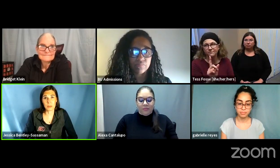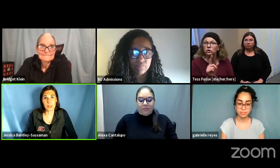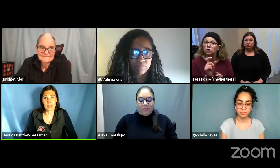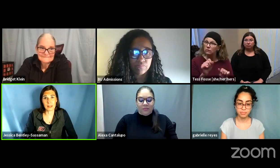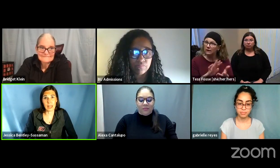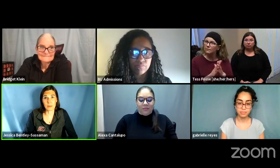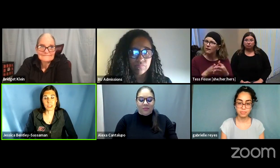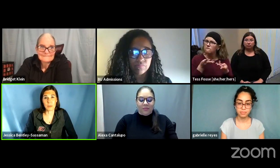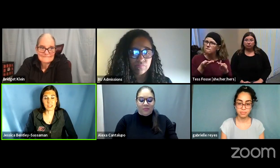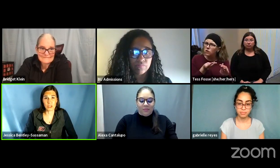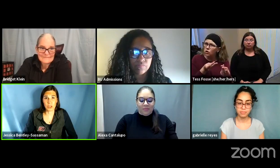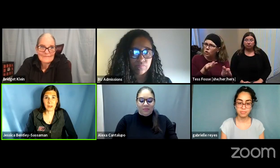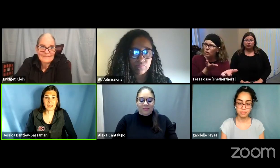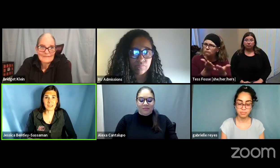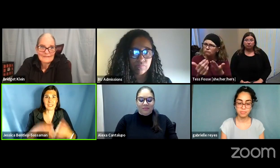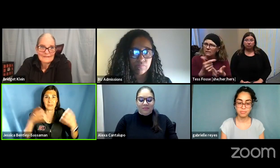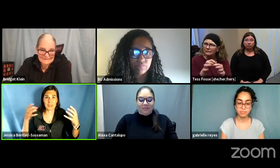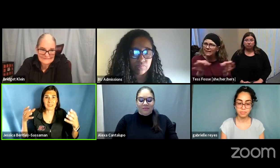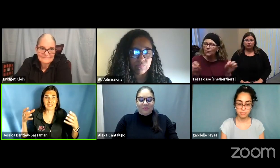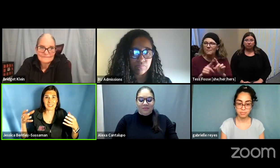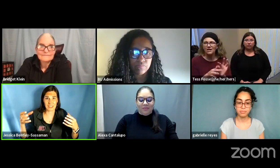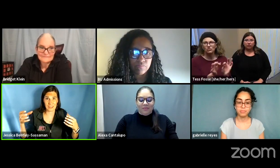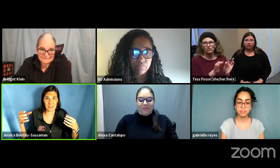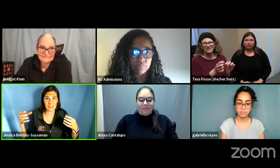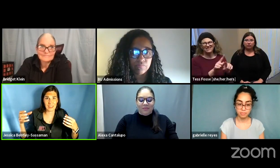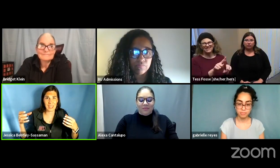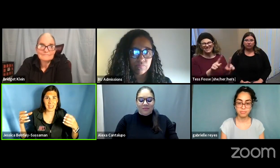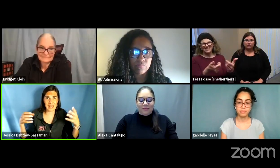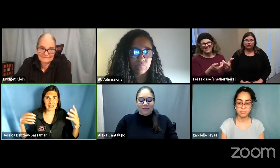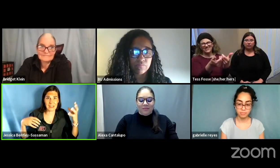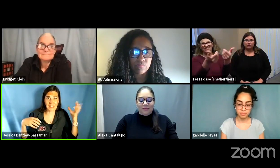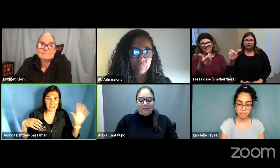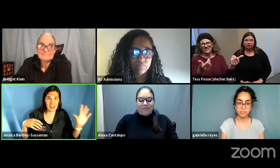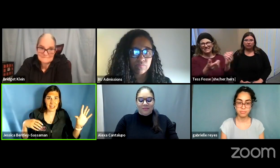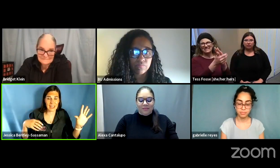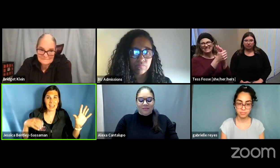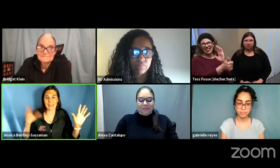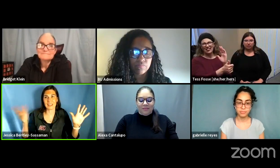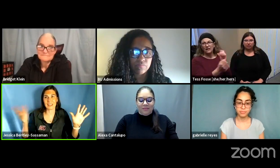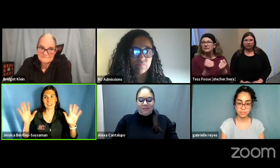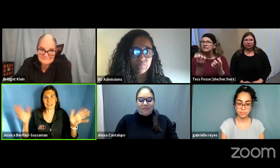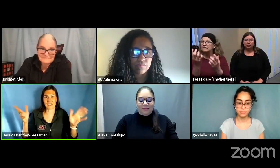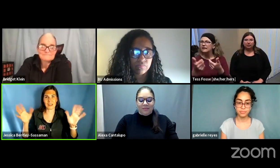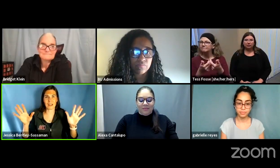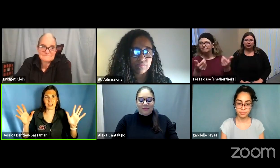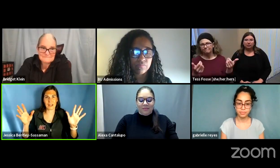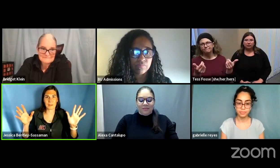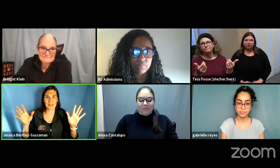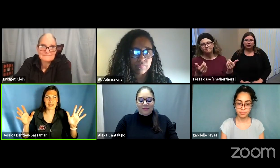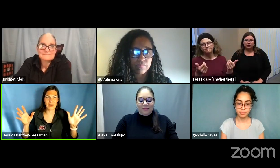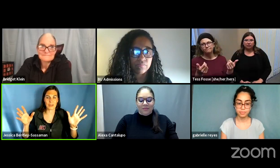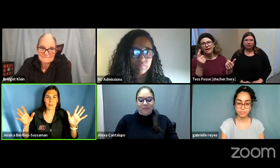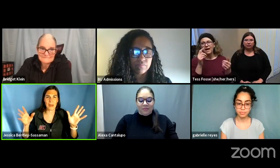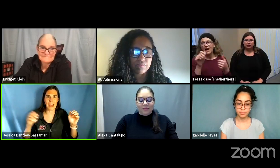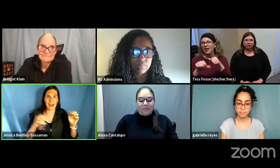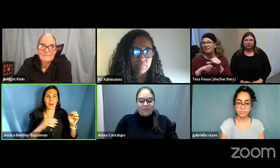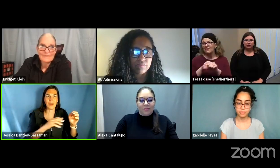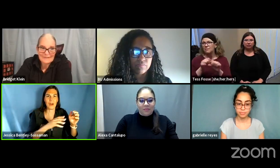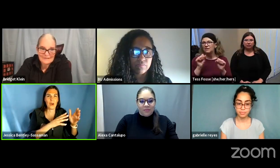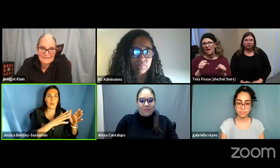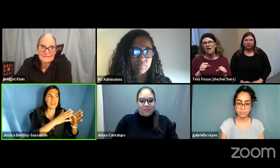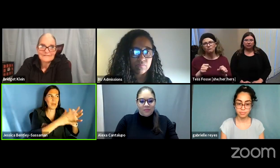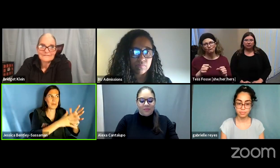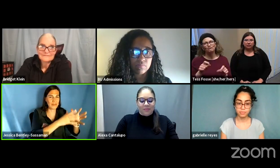become fluent in the language, but interpreting is a different skill than signing. And I think the alum can tell you about